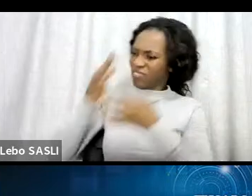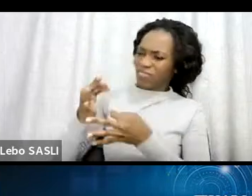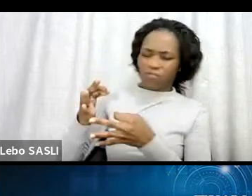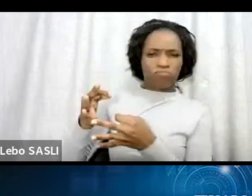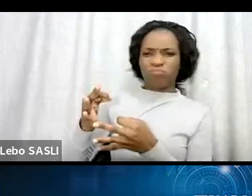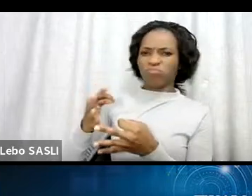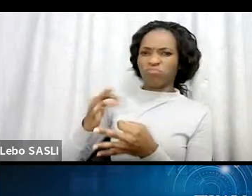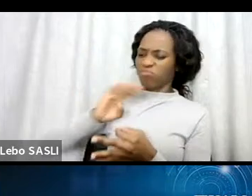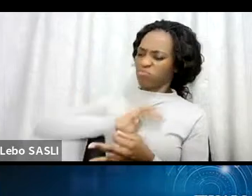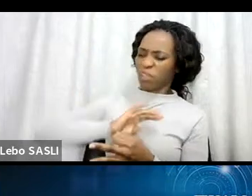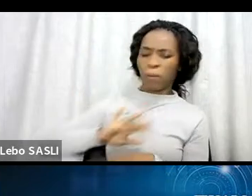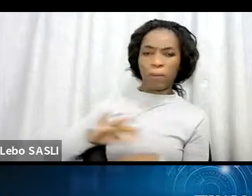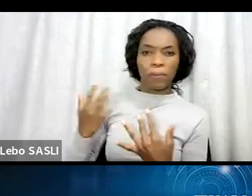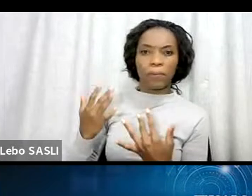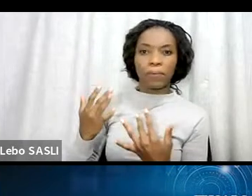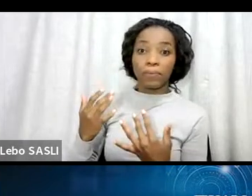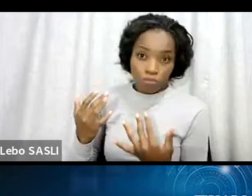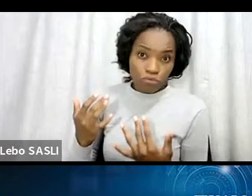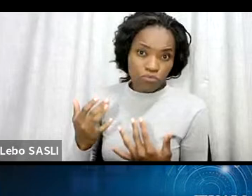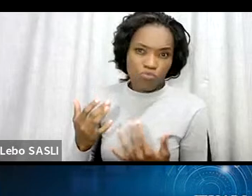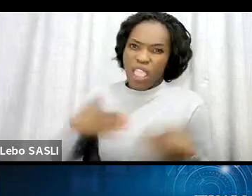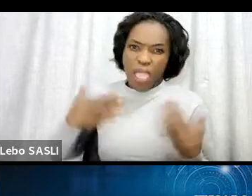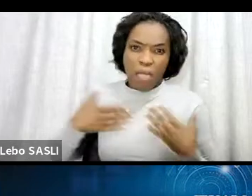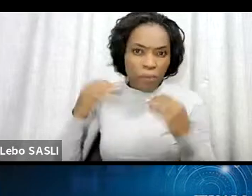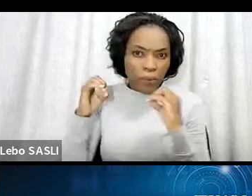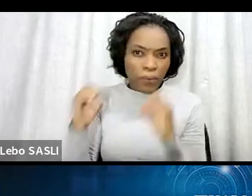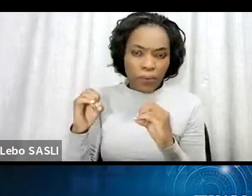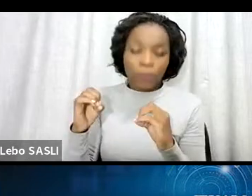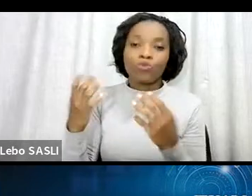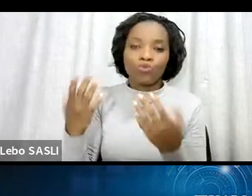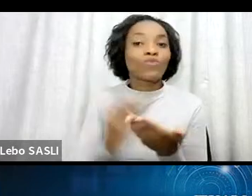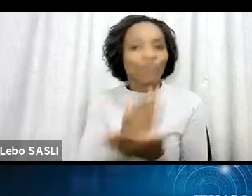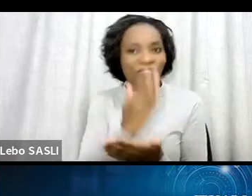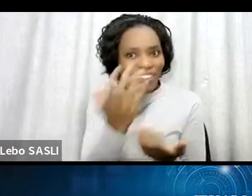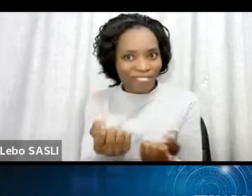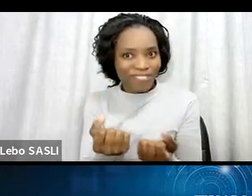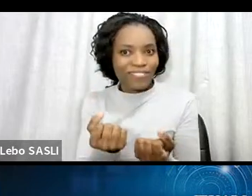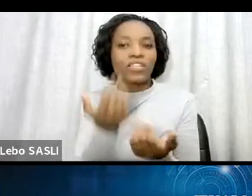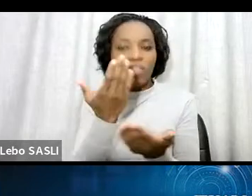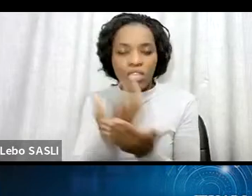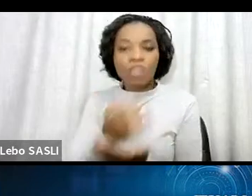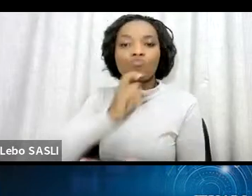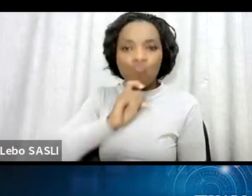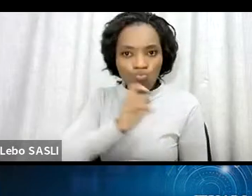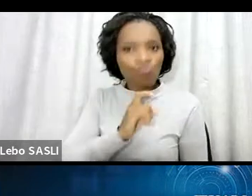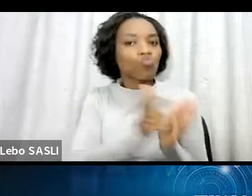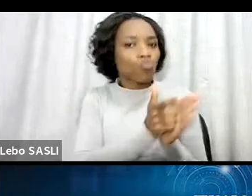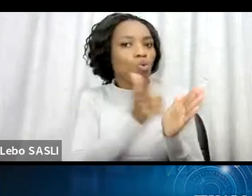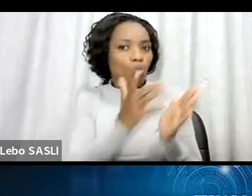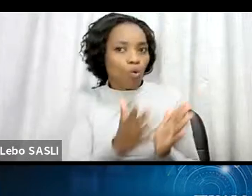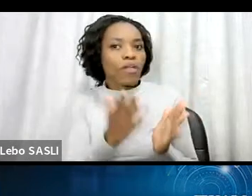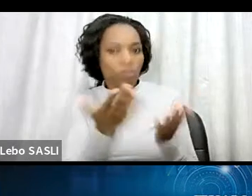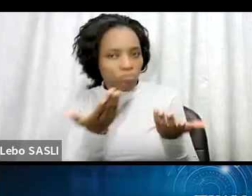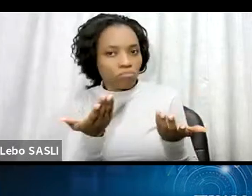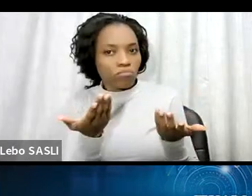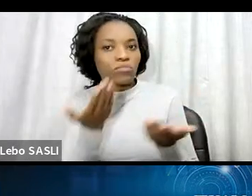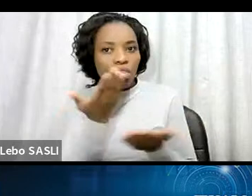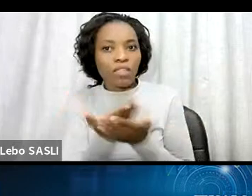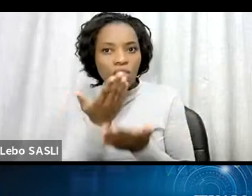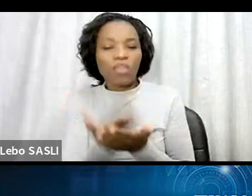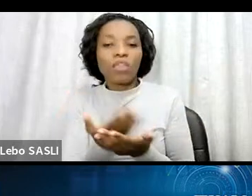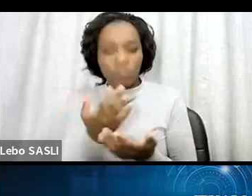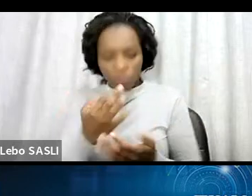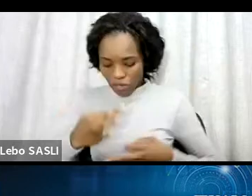made. So although you have that right to use legal representation, you also can